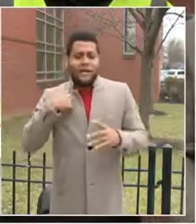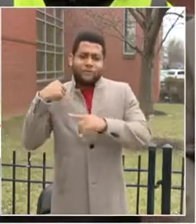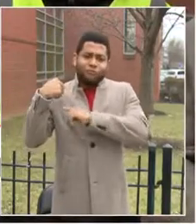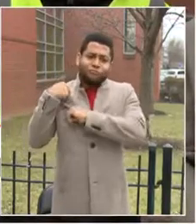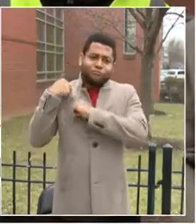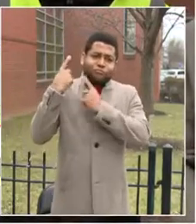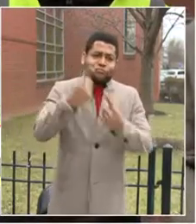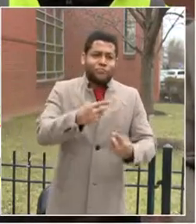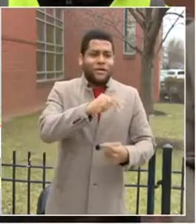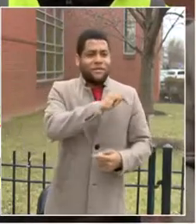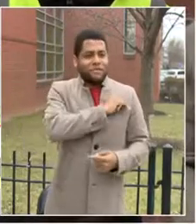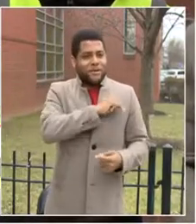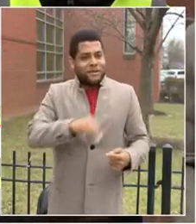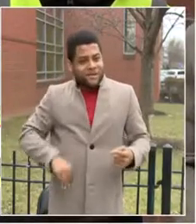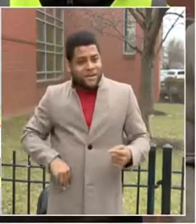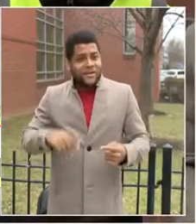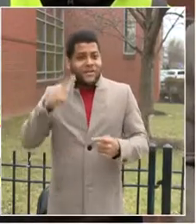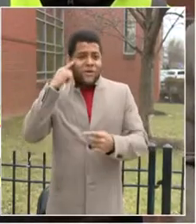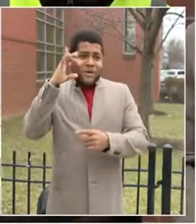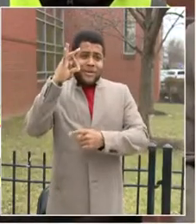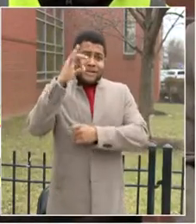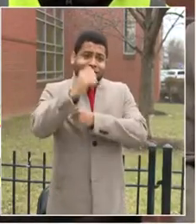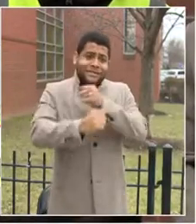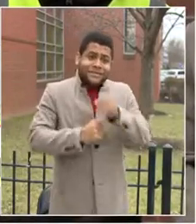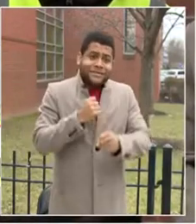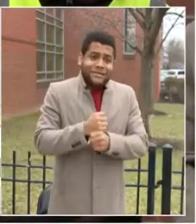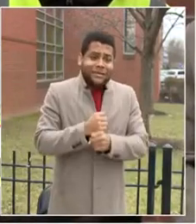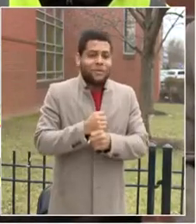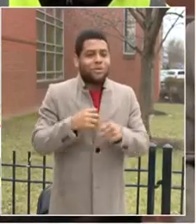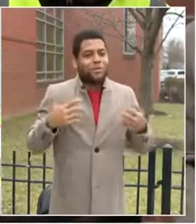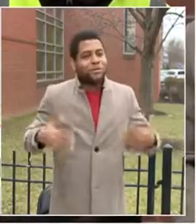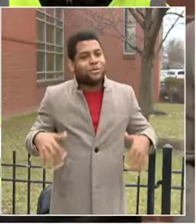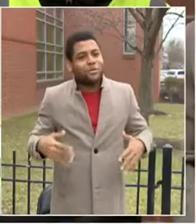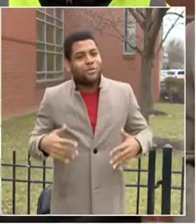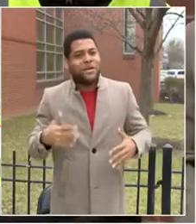almost 8 years. So this represents my